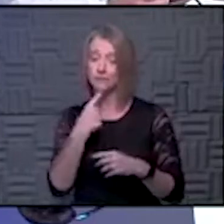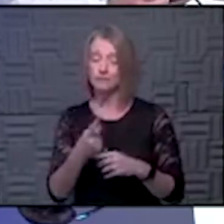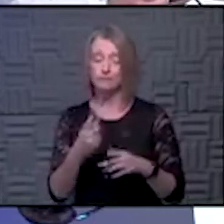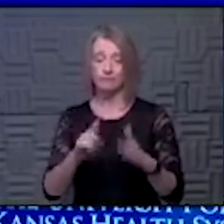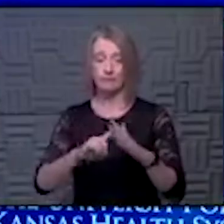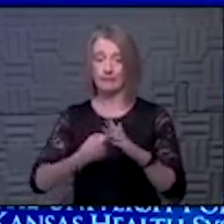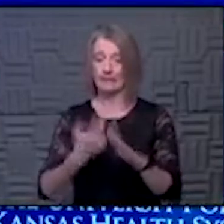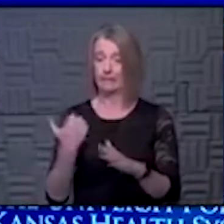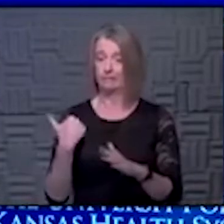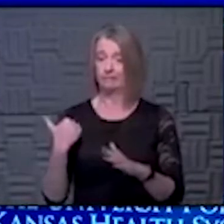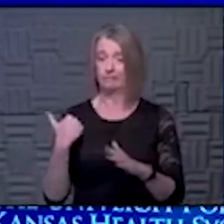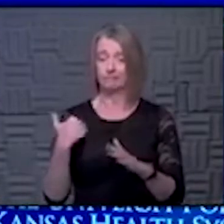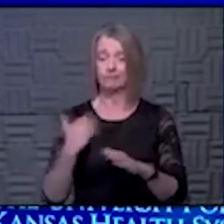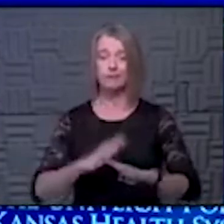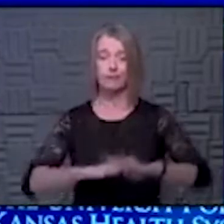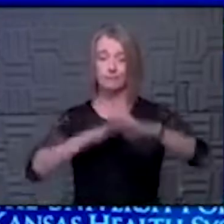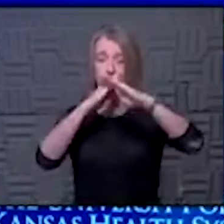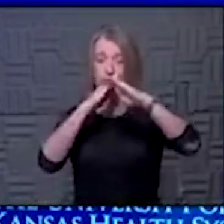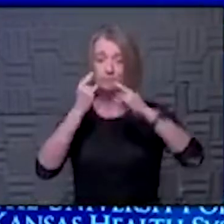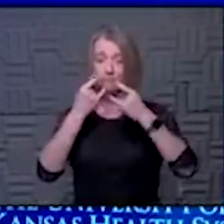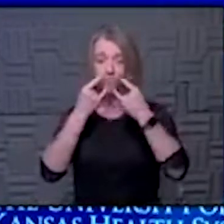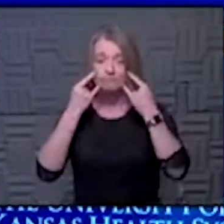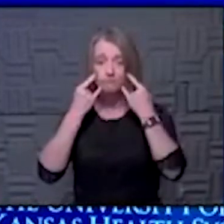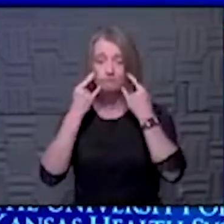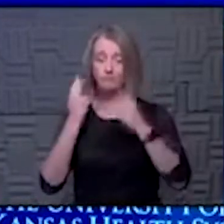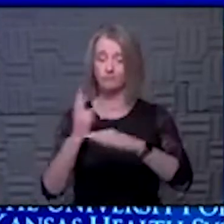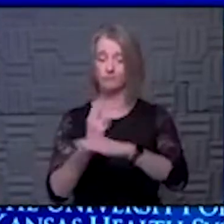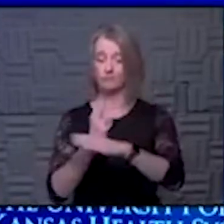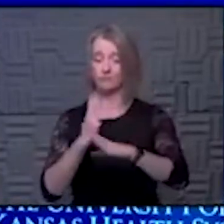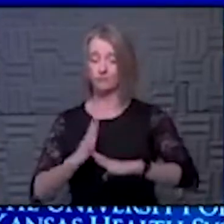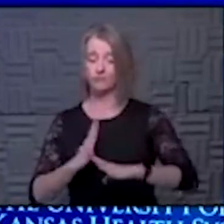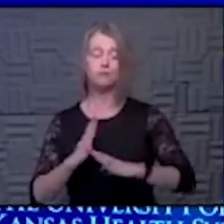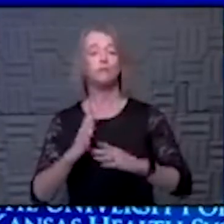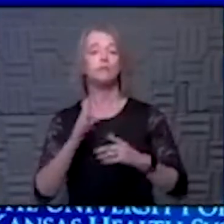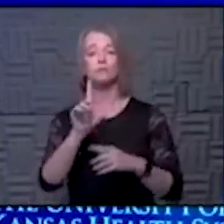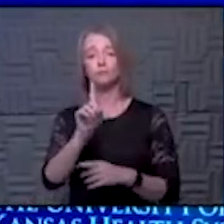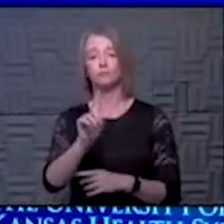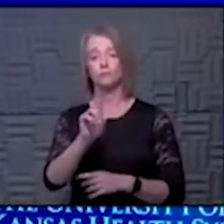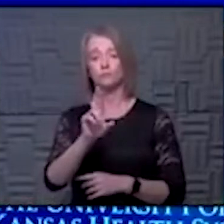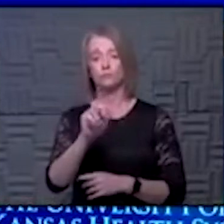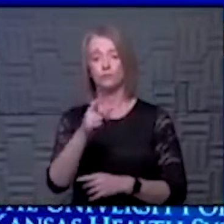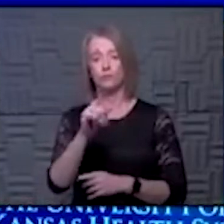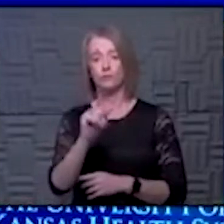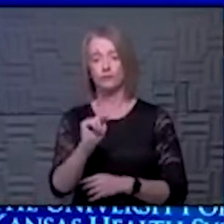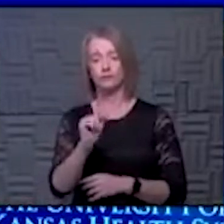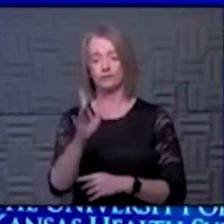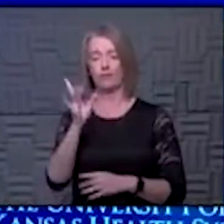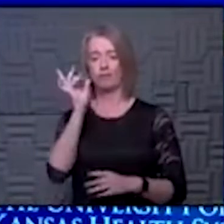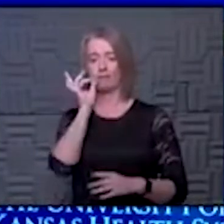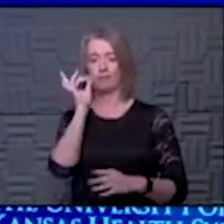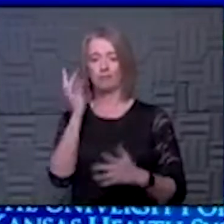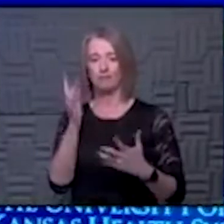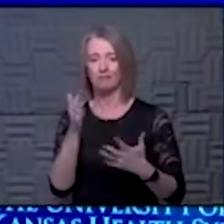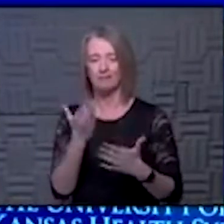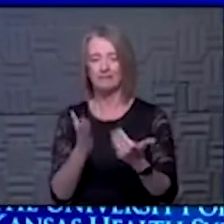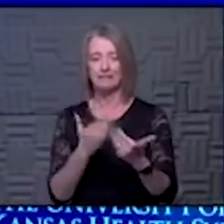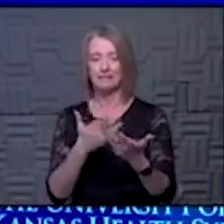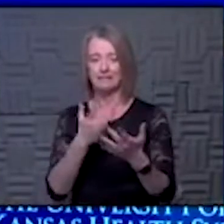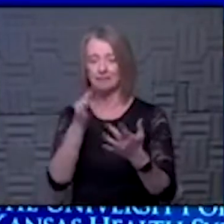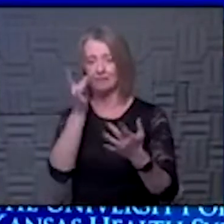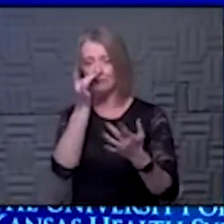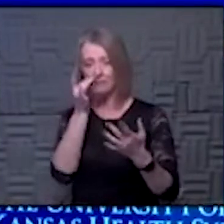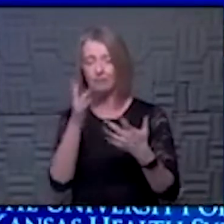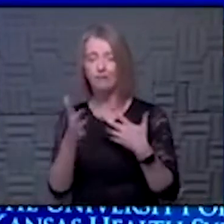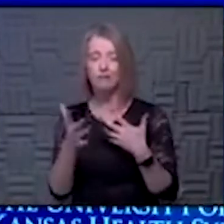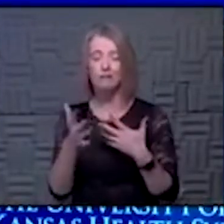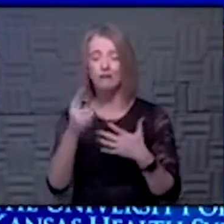beginning that we know that a barrier on a wearer prevents droplets from ending up on your mucous membranes, right? Your mouth or your